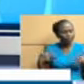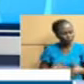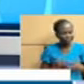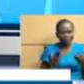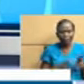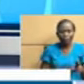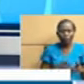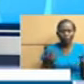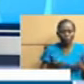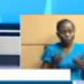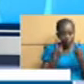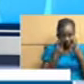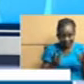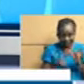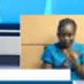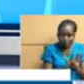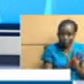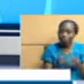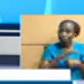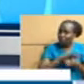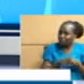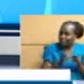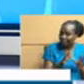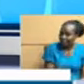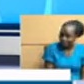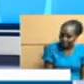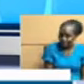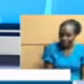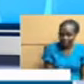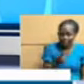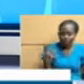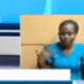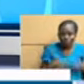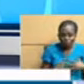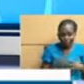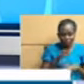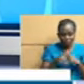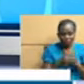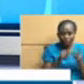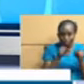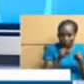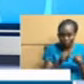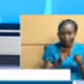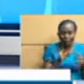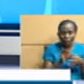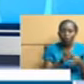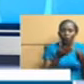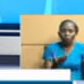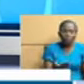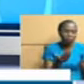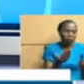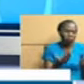that we have seen happen, for example, with COVID-19, and these shocks are usually in the immediate term, in the